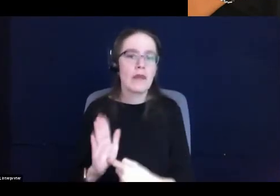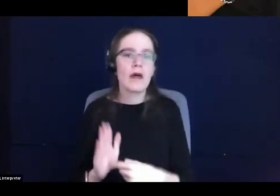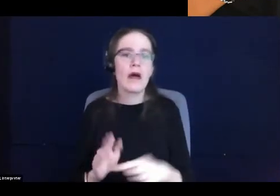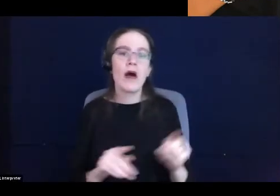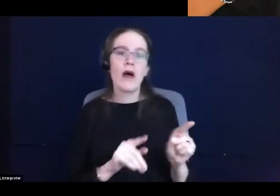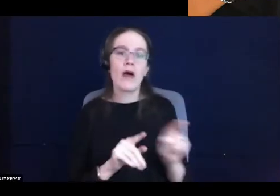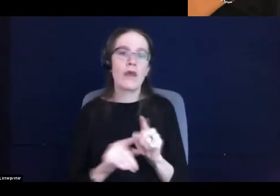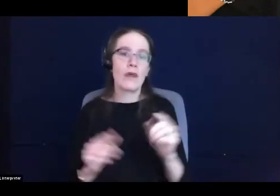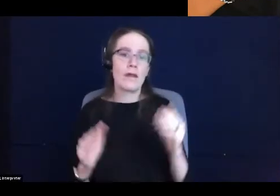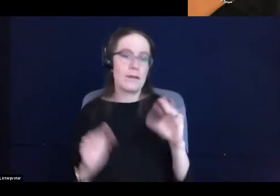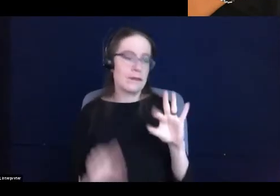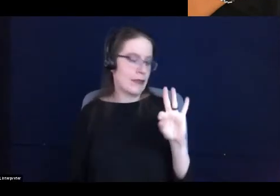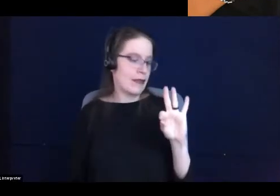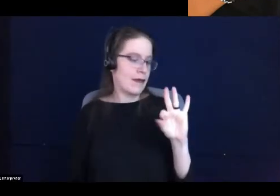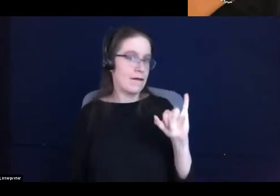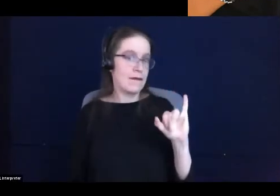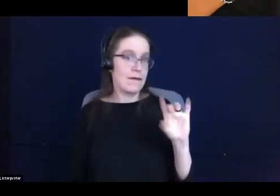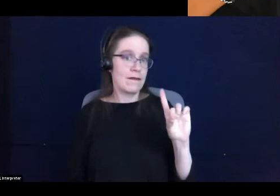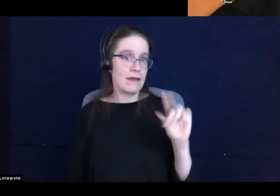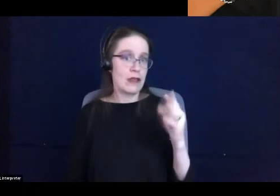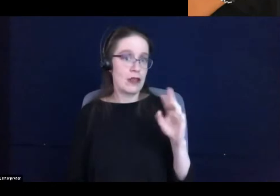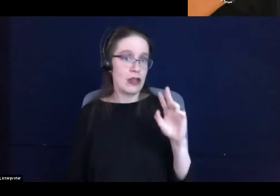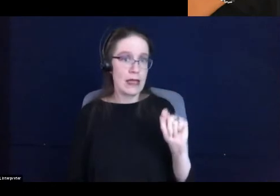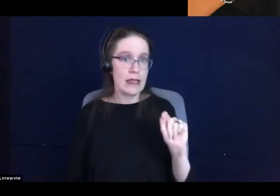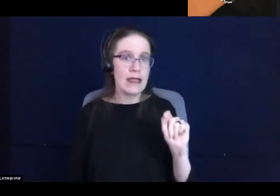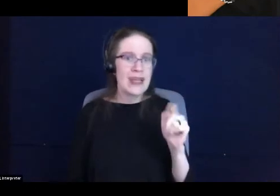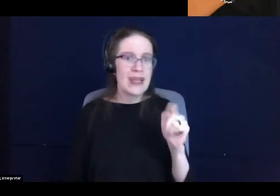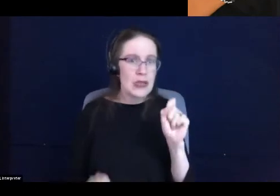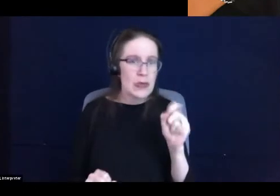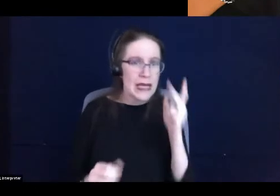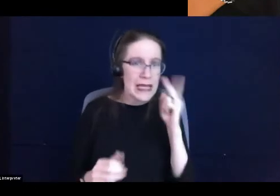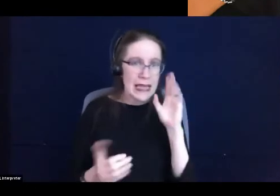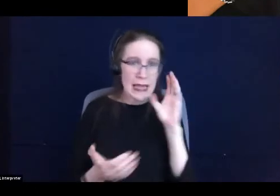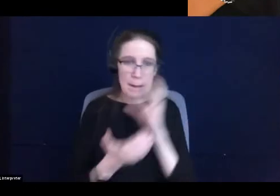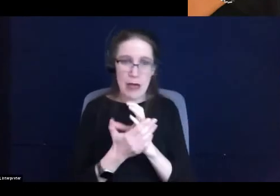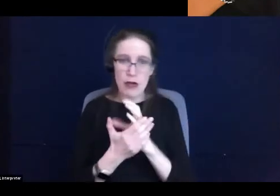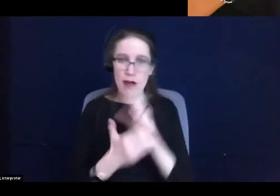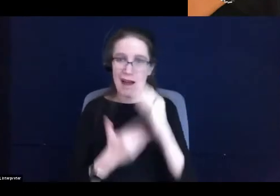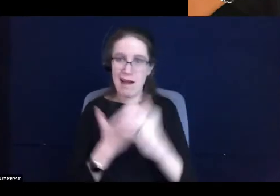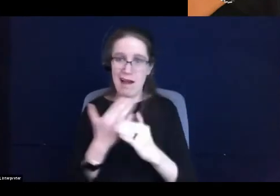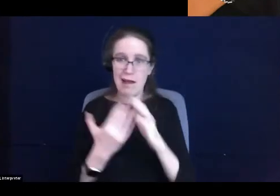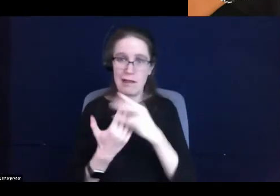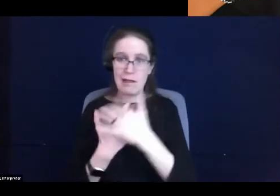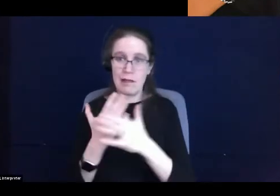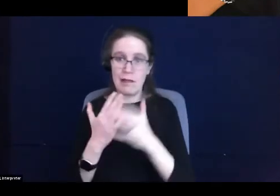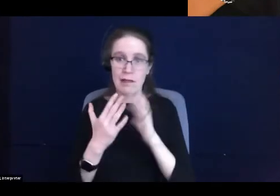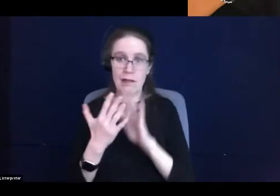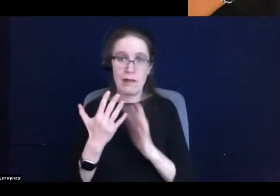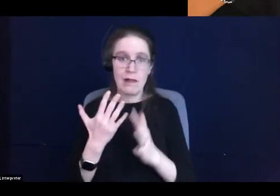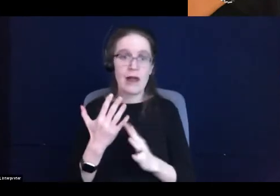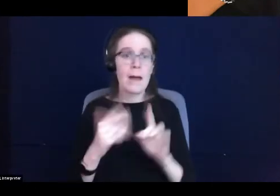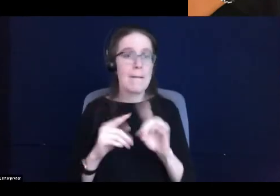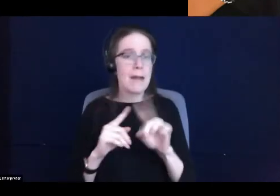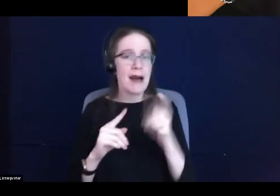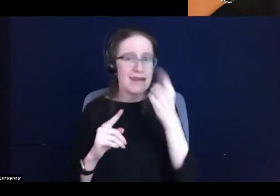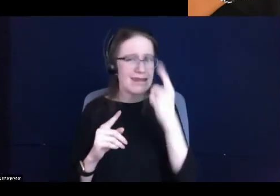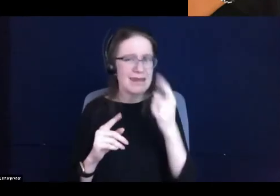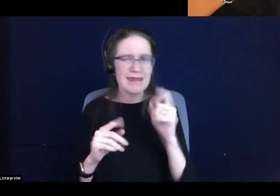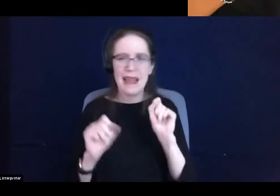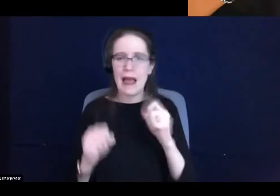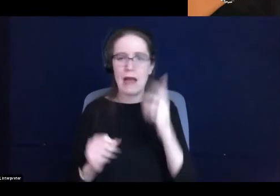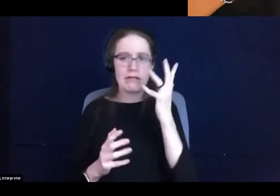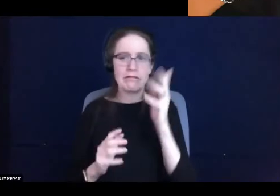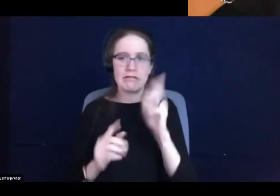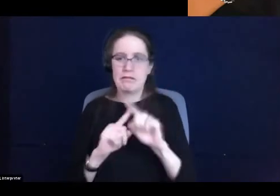fidgets, and there's a picture of what a fidget could be on the slide, but fidgets can really be anything that you can hold in